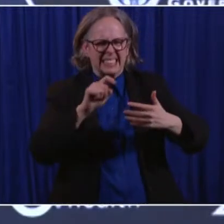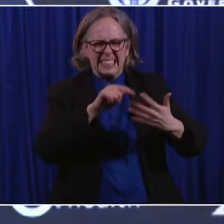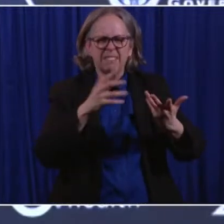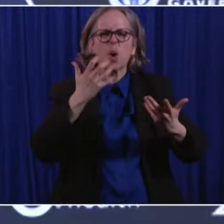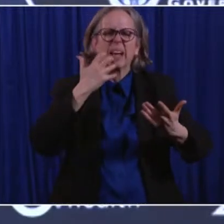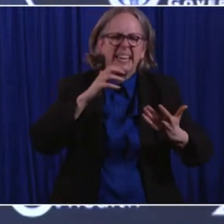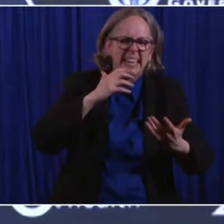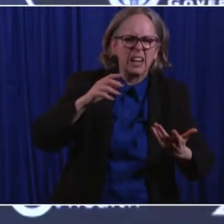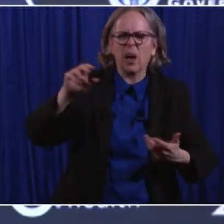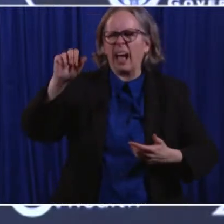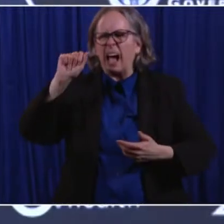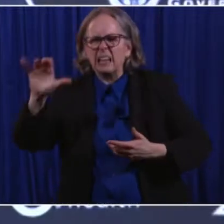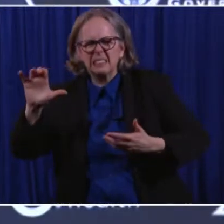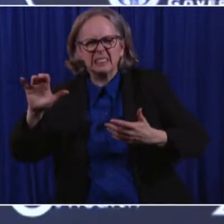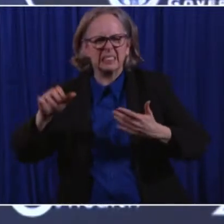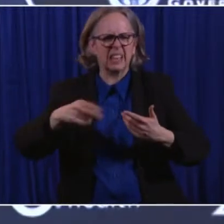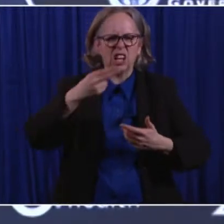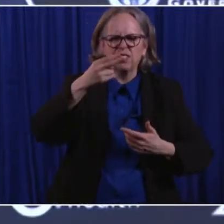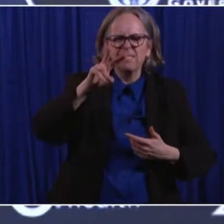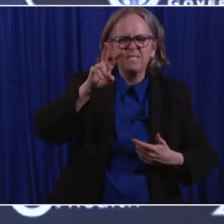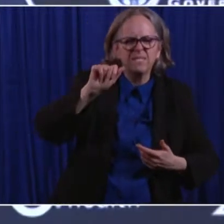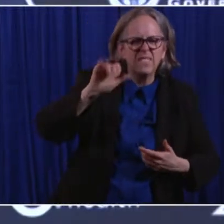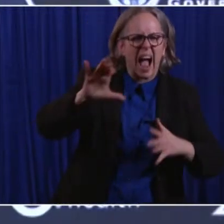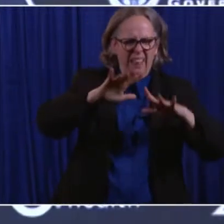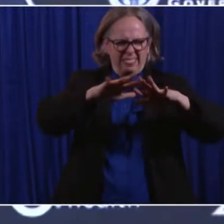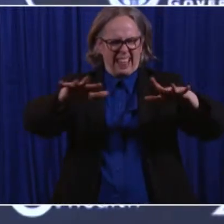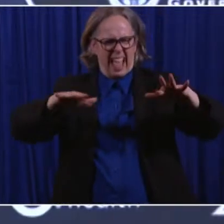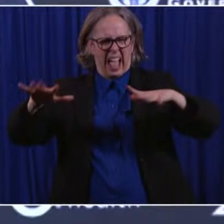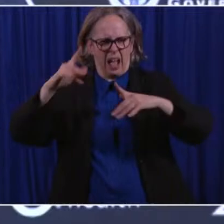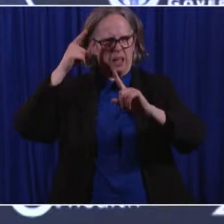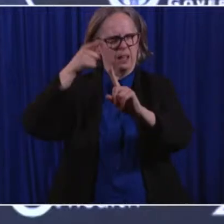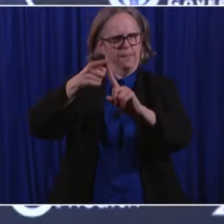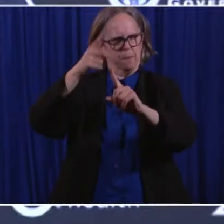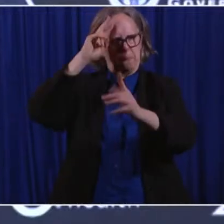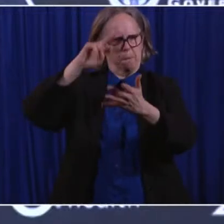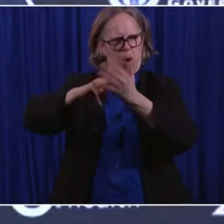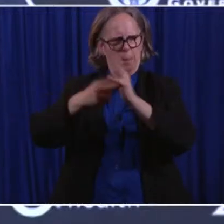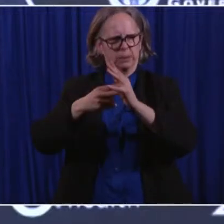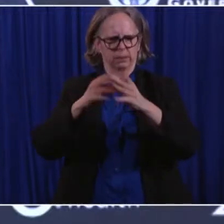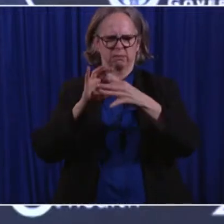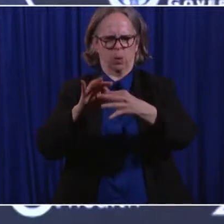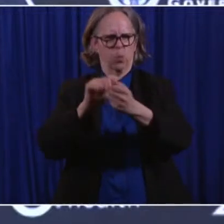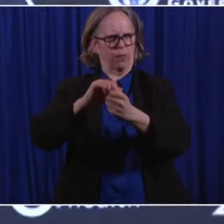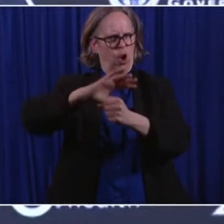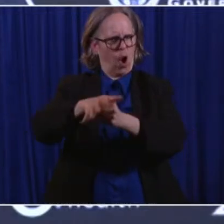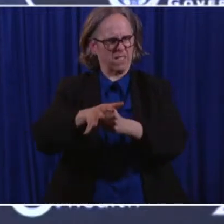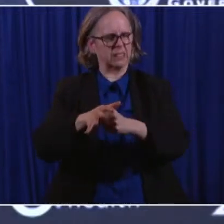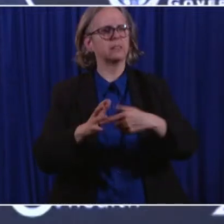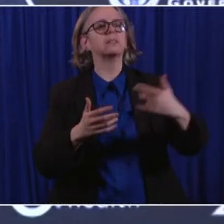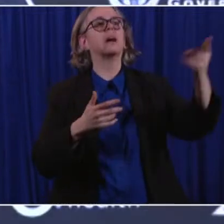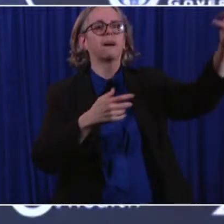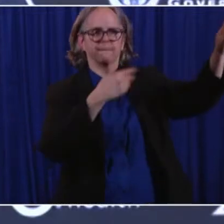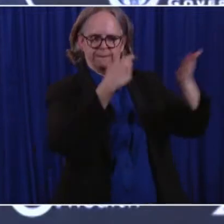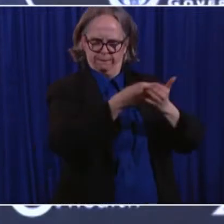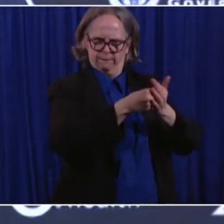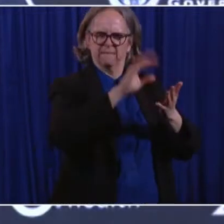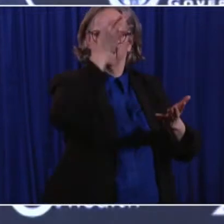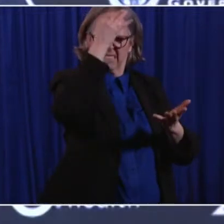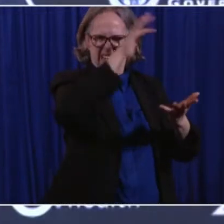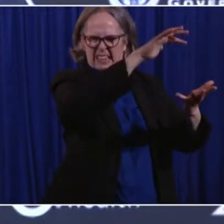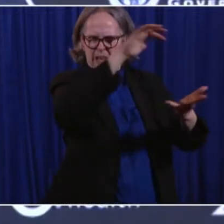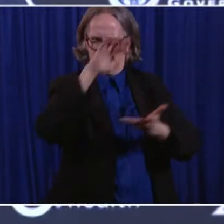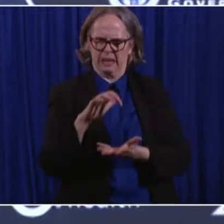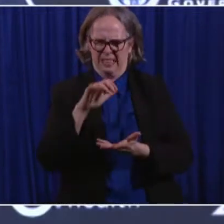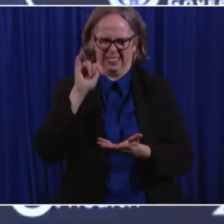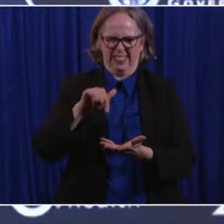HVAC systems to control the spread of COVID-19. It also provides reimbursements for secondary devices